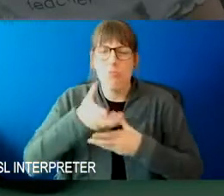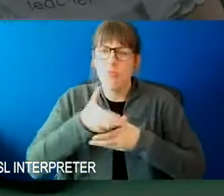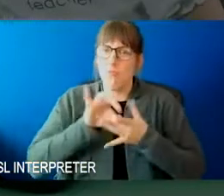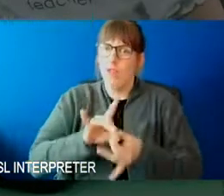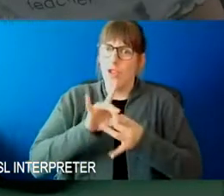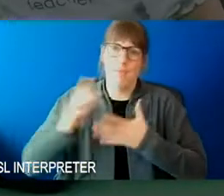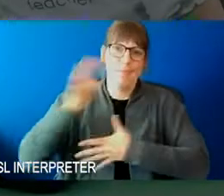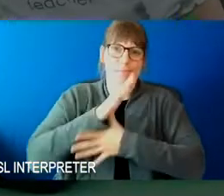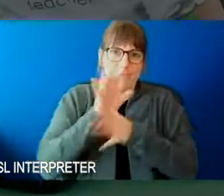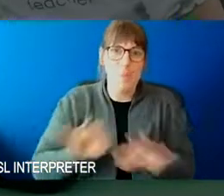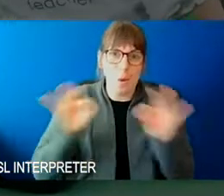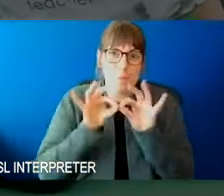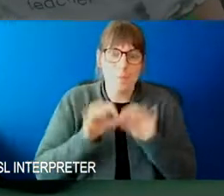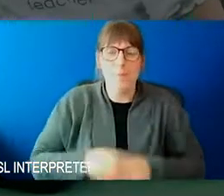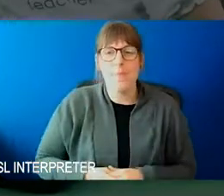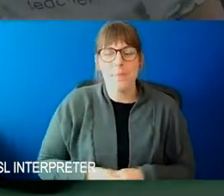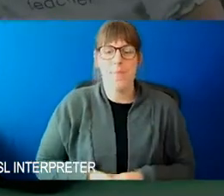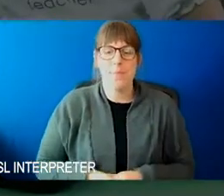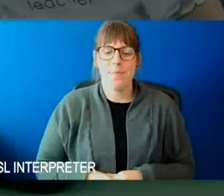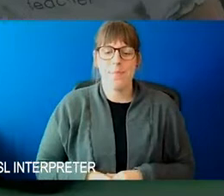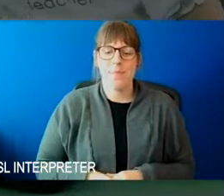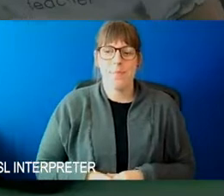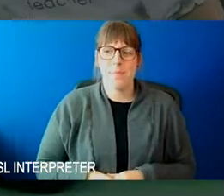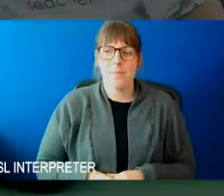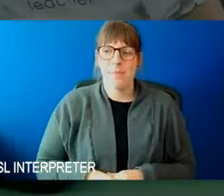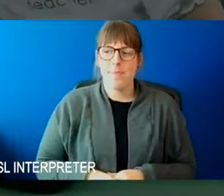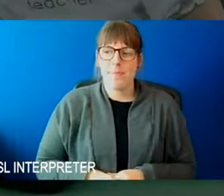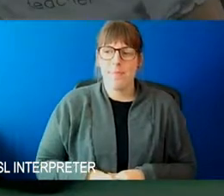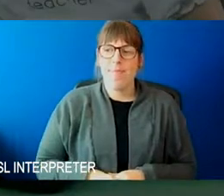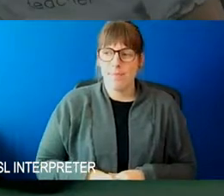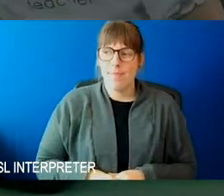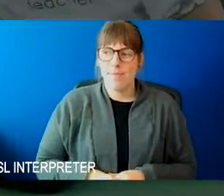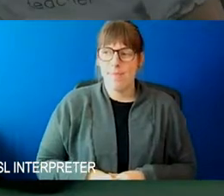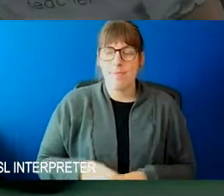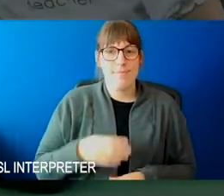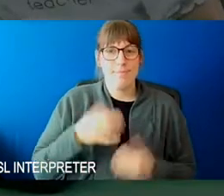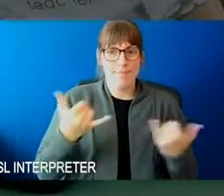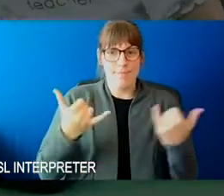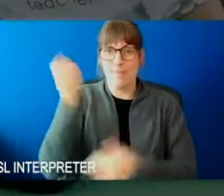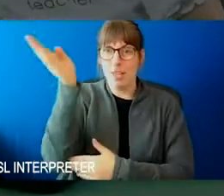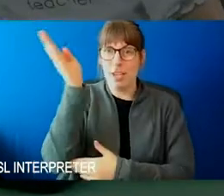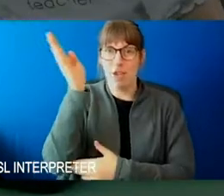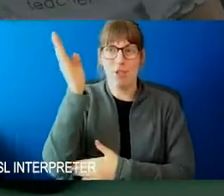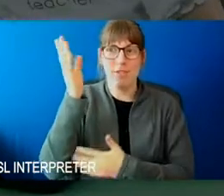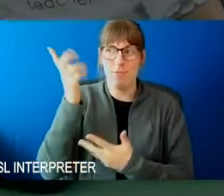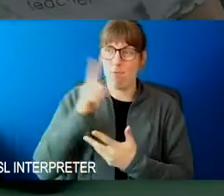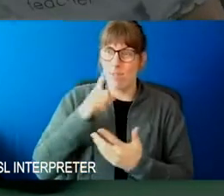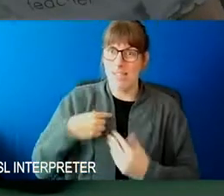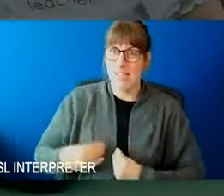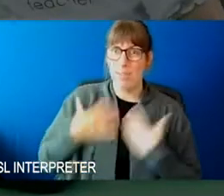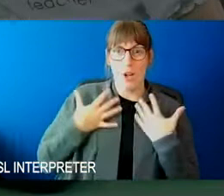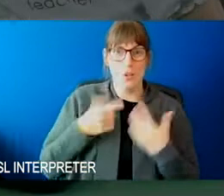far more personal touch and relationship building. And the inspiration for